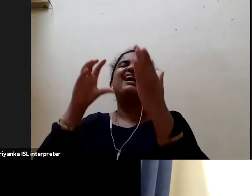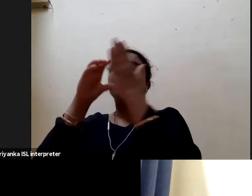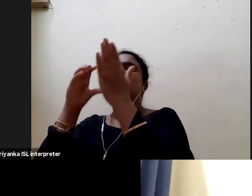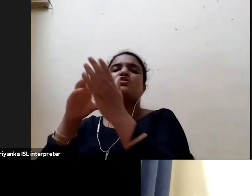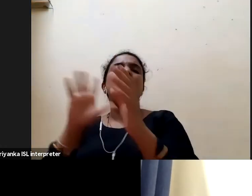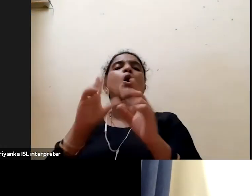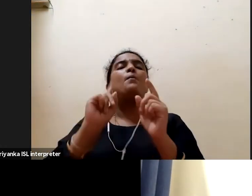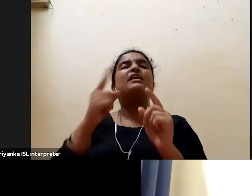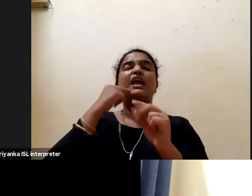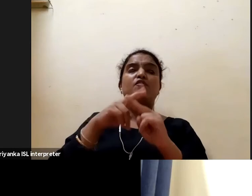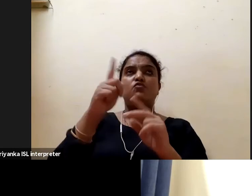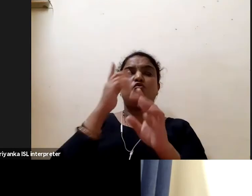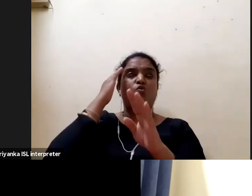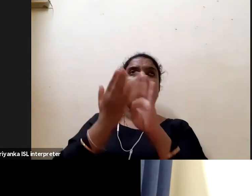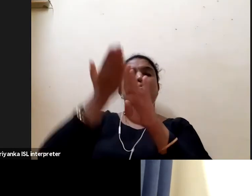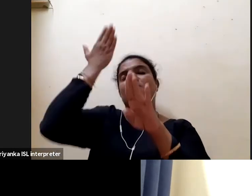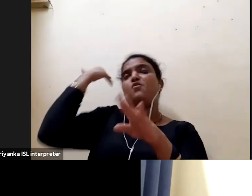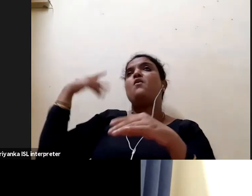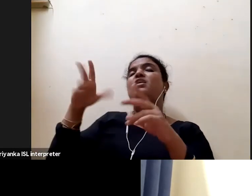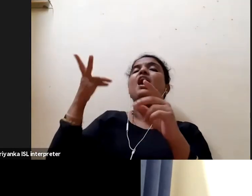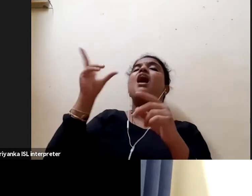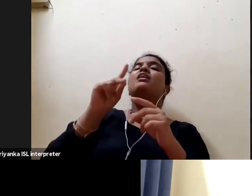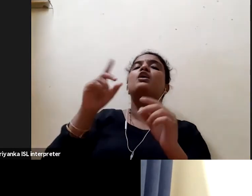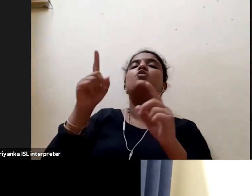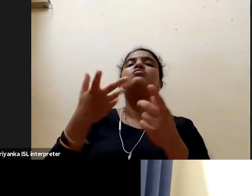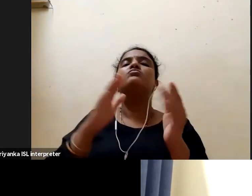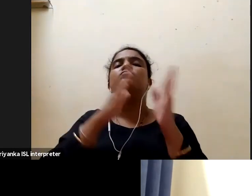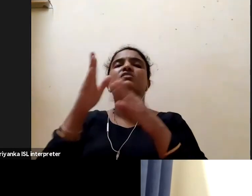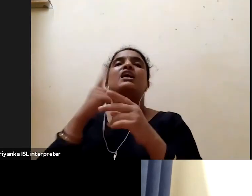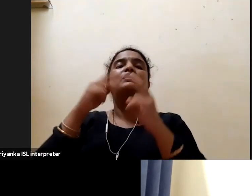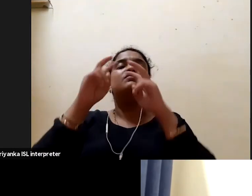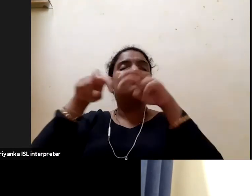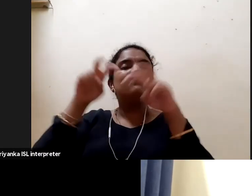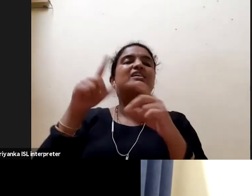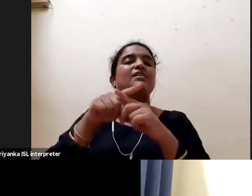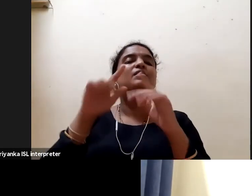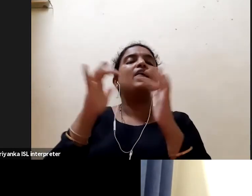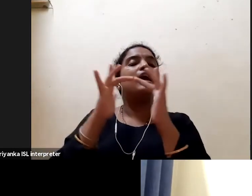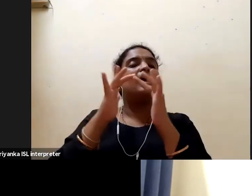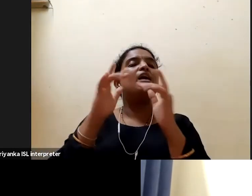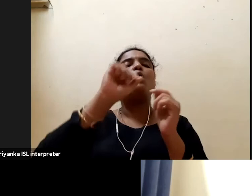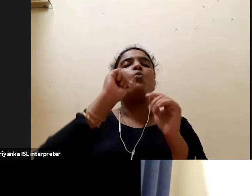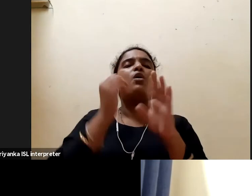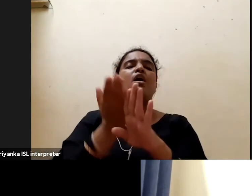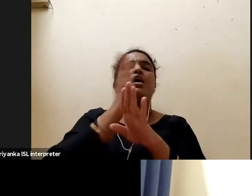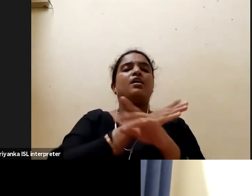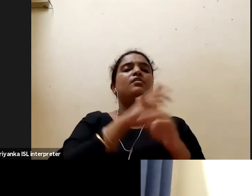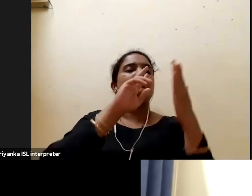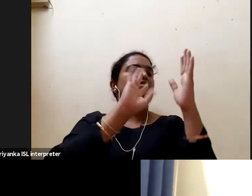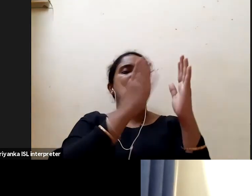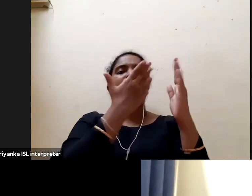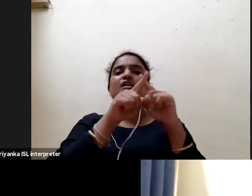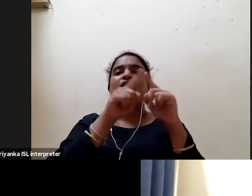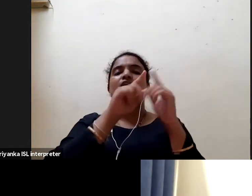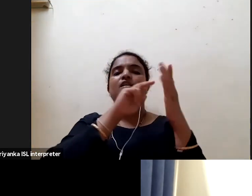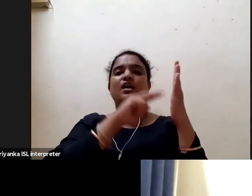are already done over the last. You can also do an internet search and find out. Most magazines have their back archives